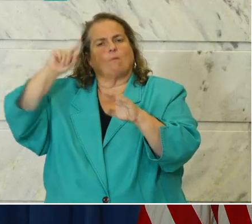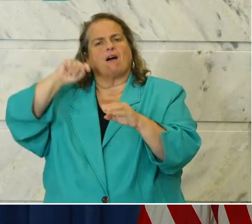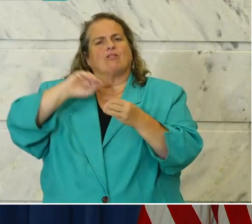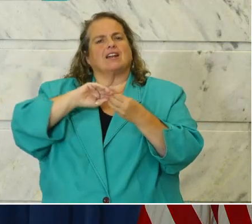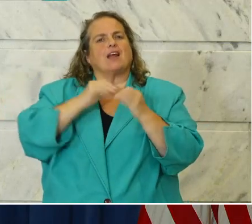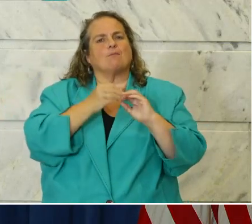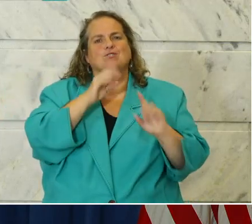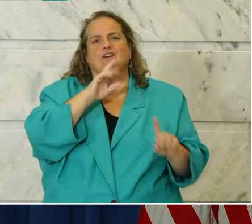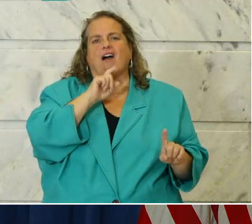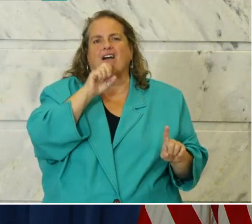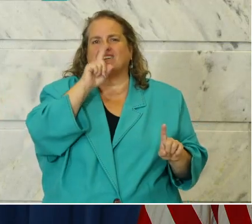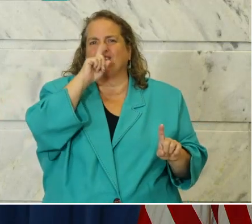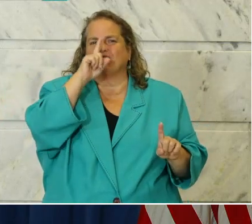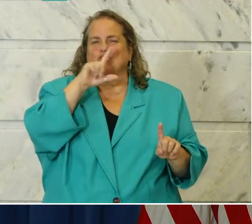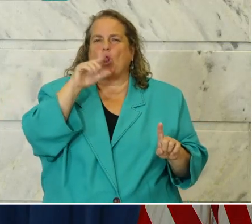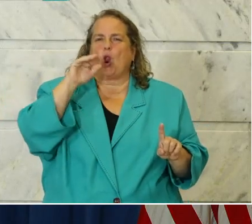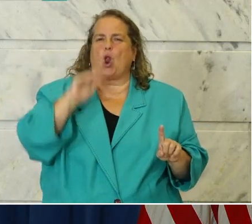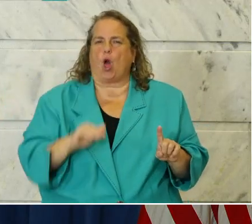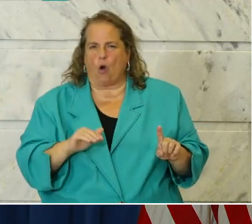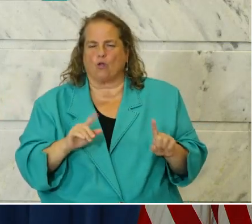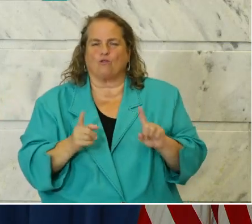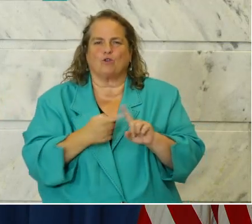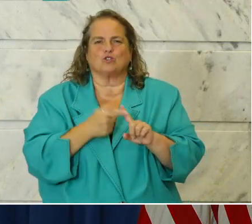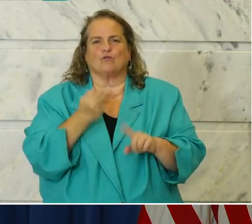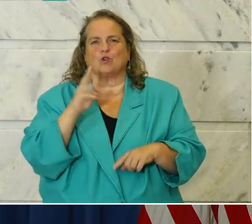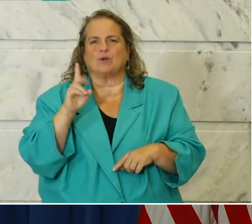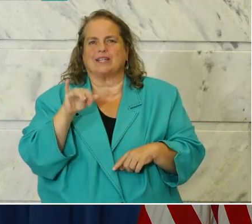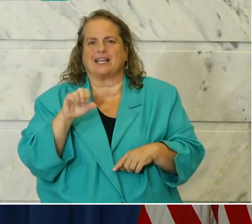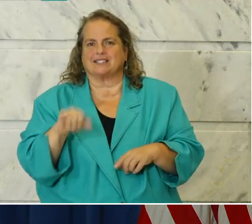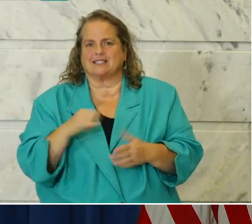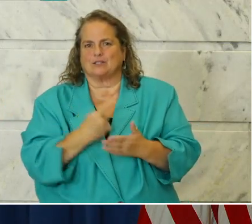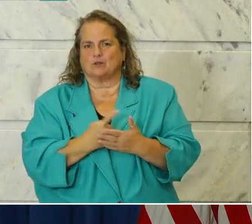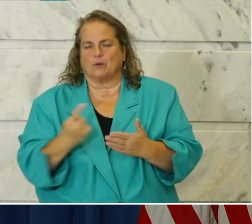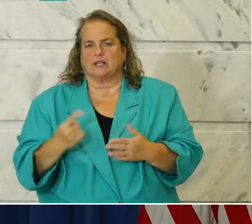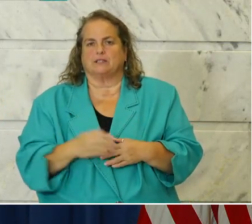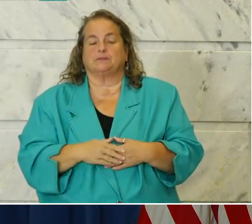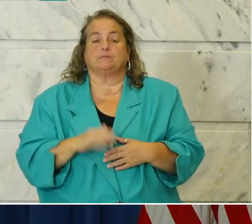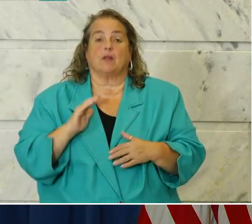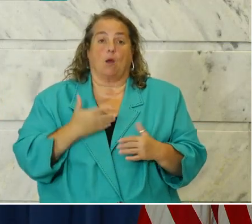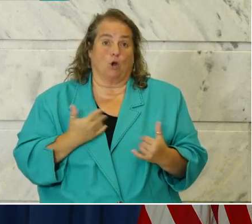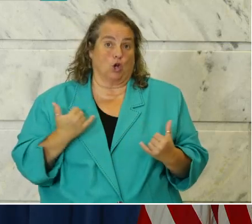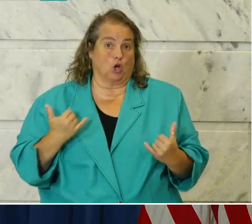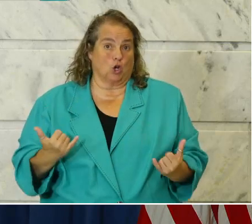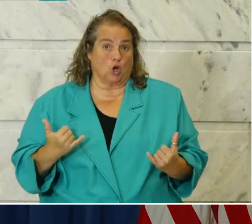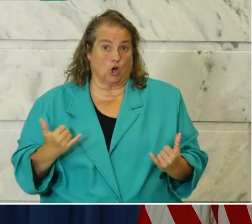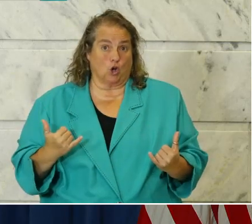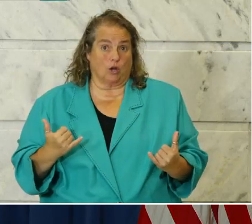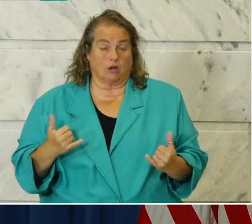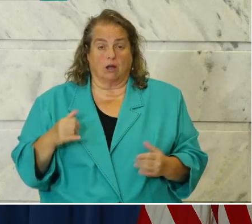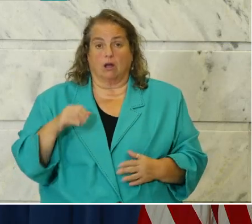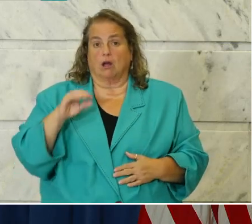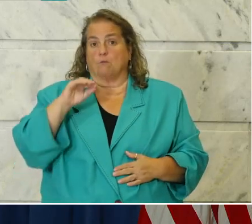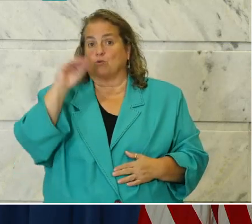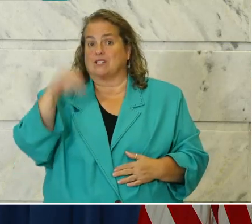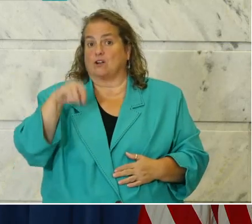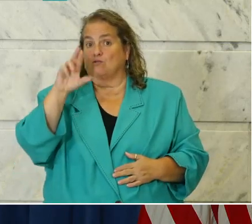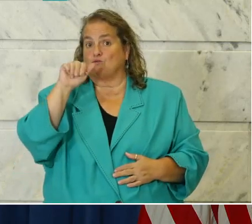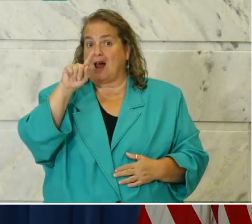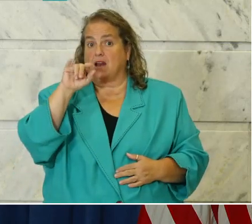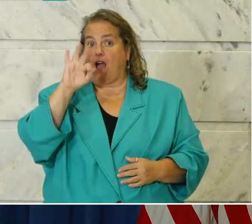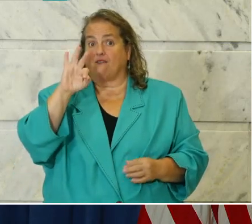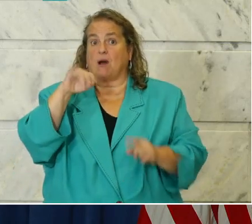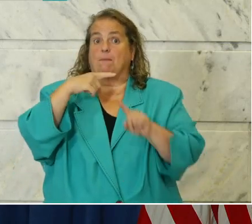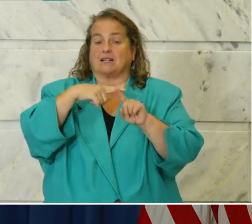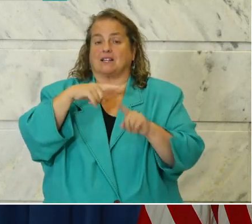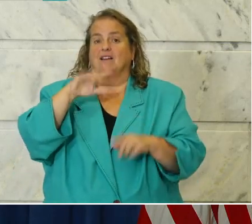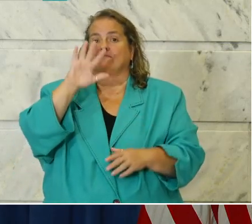the first couple days of this week. Our current positivity rate is